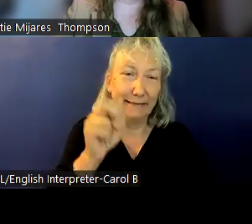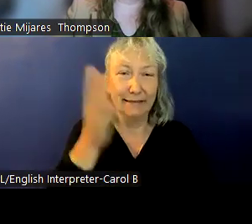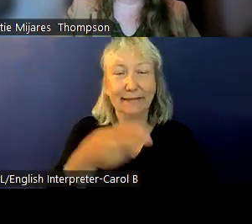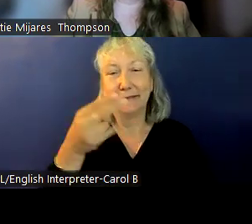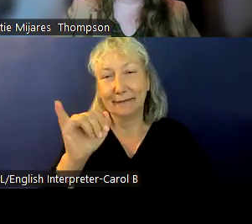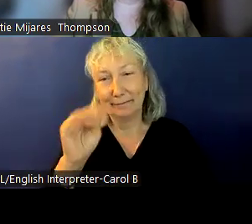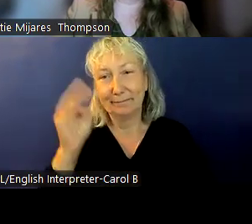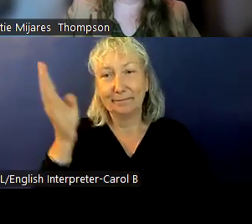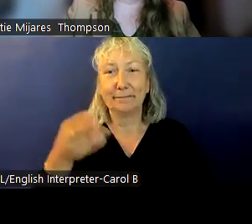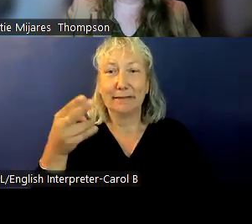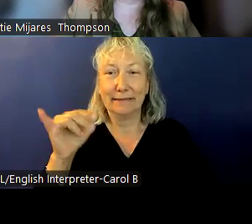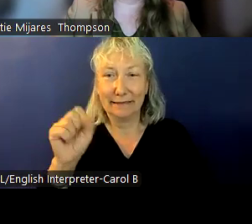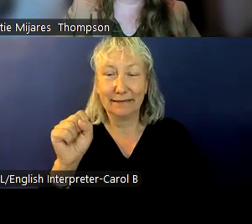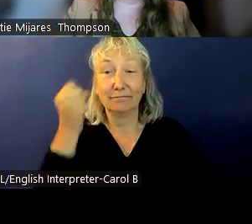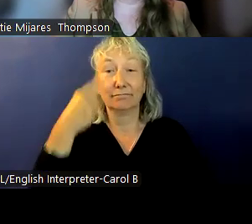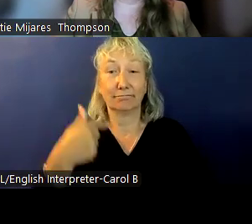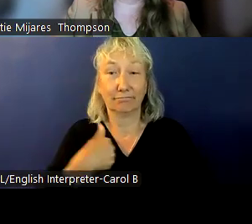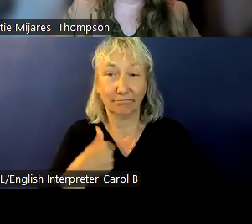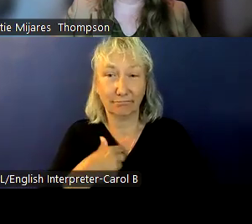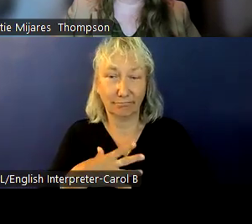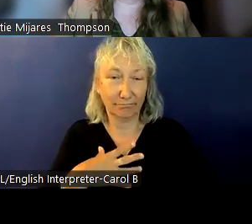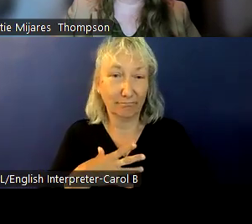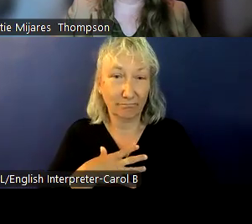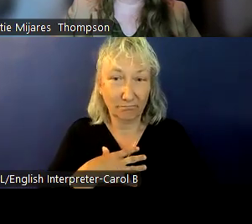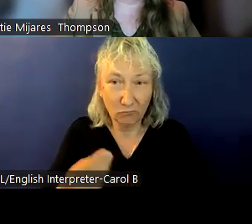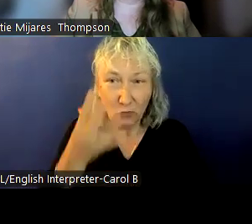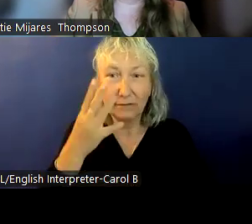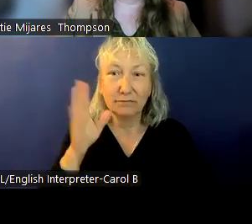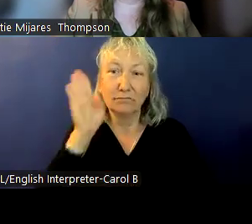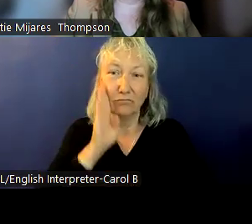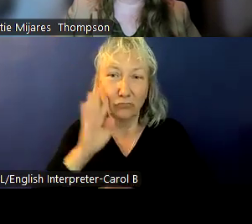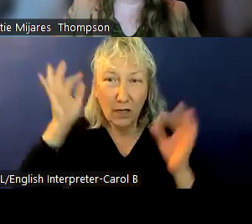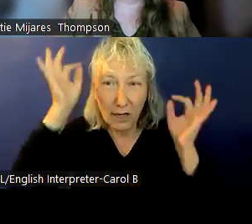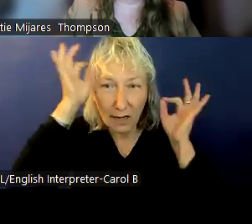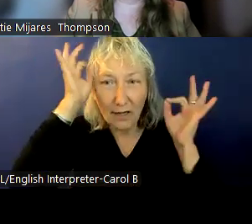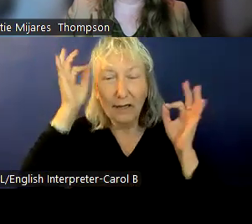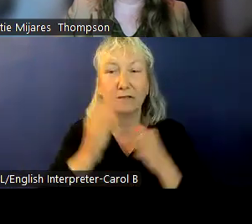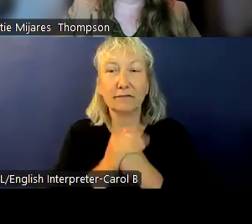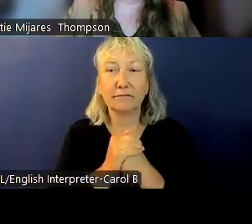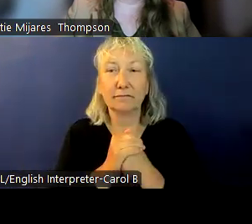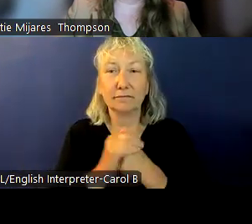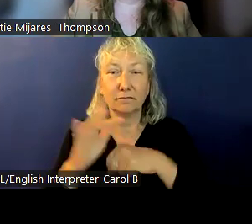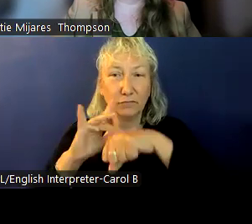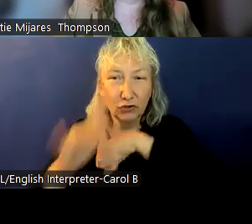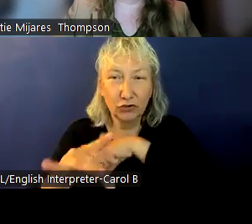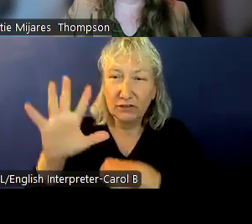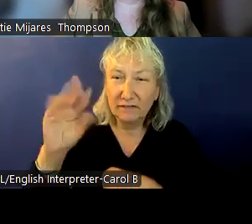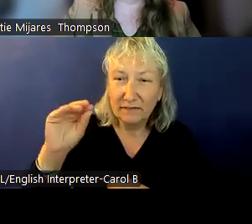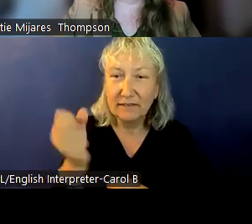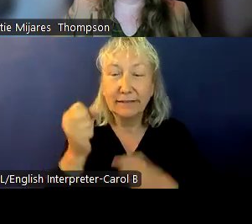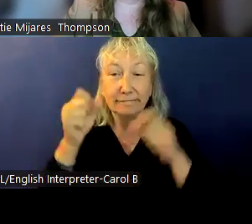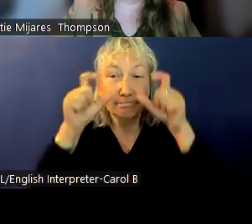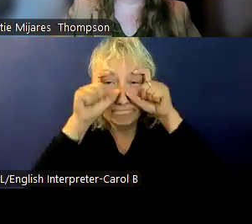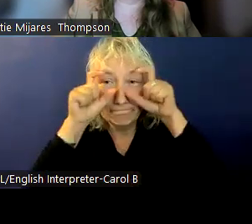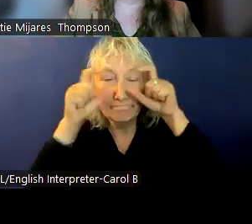am Caucasian. I have brown hair. I'm wearing glasses. I'm in my early 50s. And I work at the State